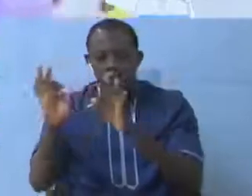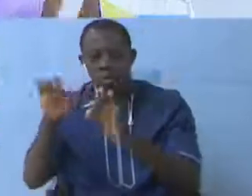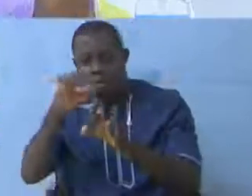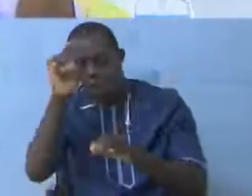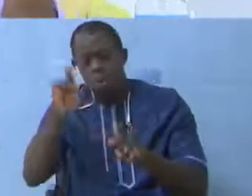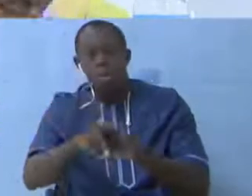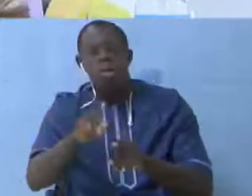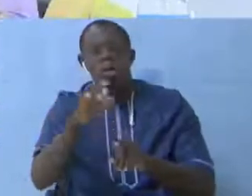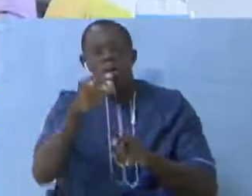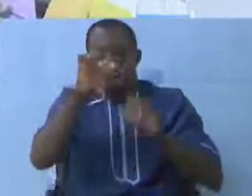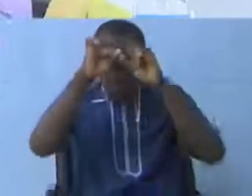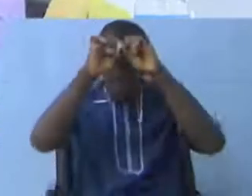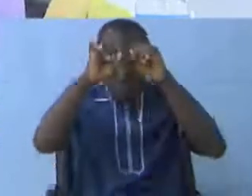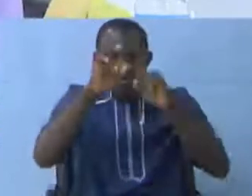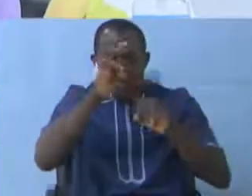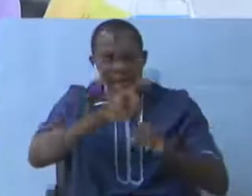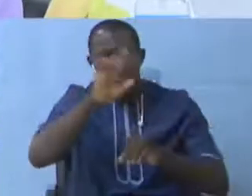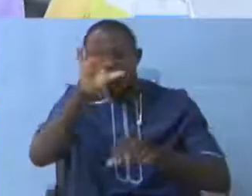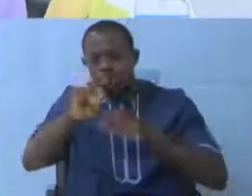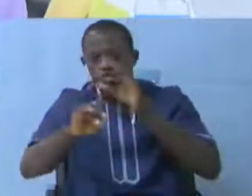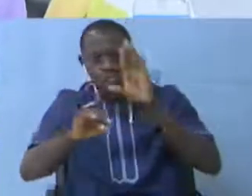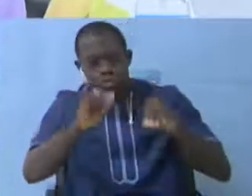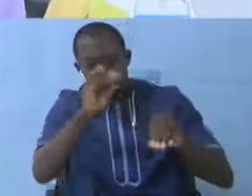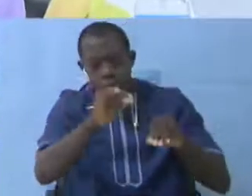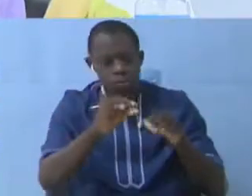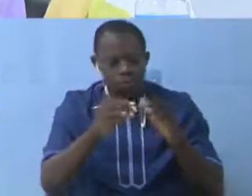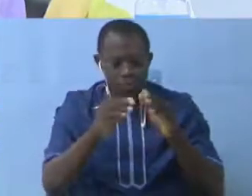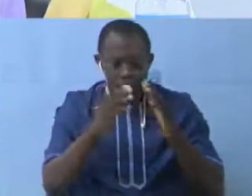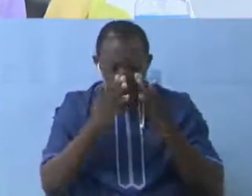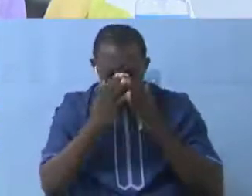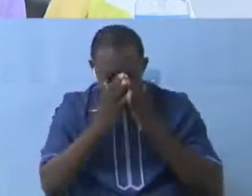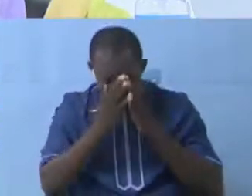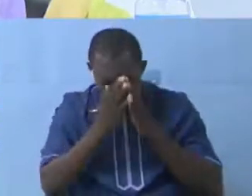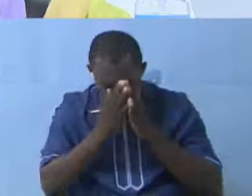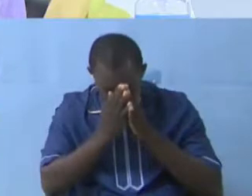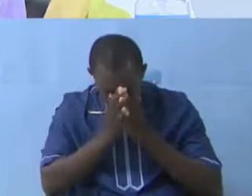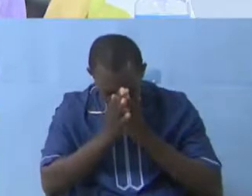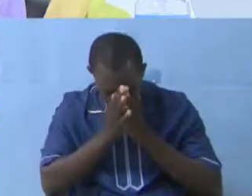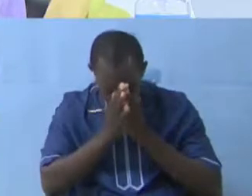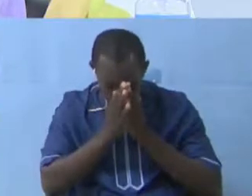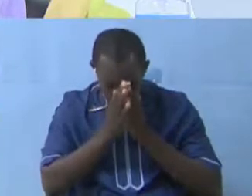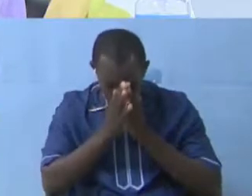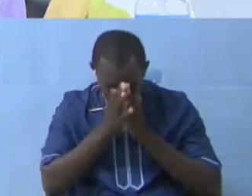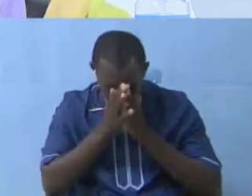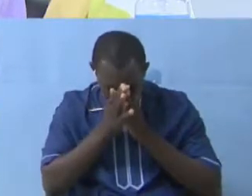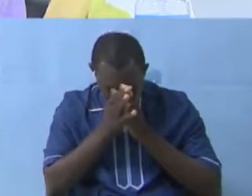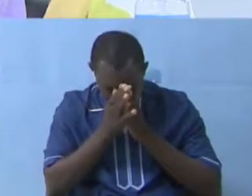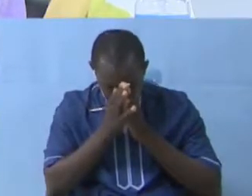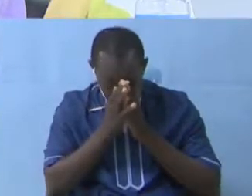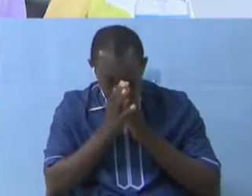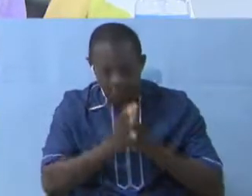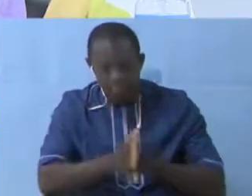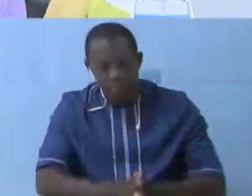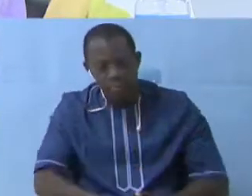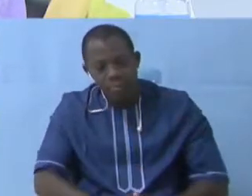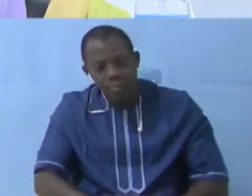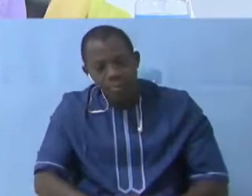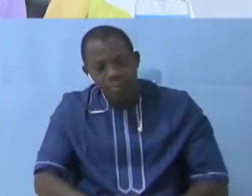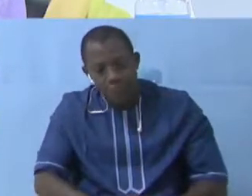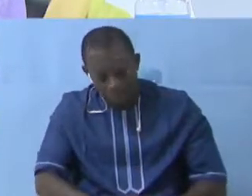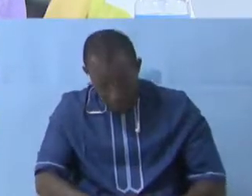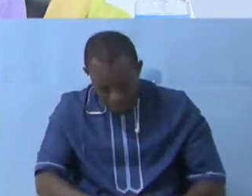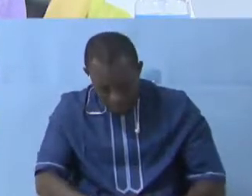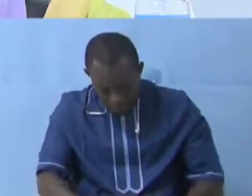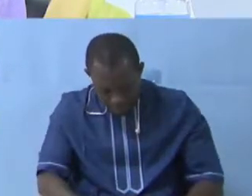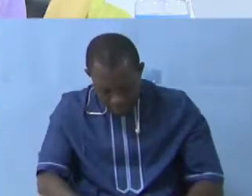to do. bari nag ñi nga xam ne ni ñoo dalal ni ñoom itamit wane ni ñooñu ñoo nekk ci foofu ci beneen boor bi te tamit loolu wane na tamit bennoo bi nga